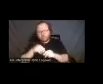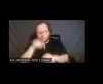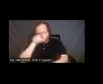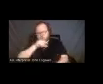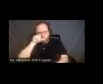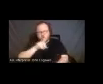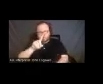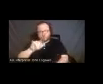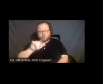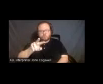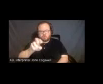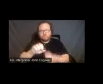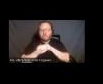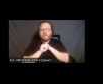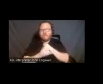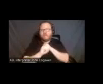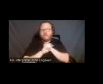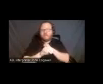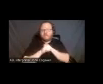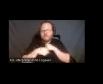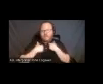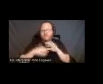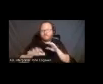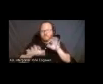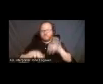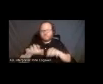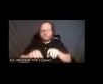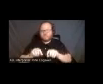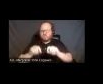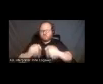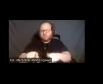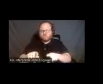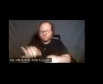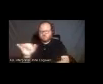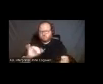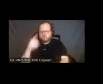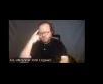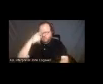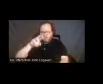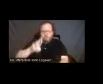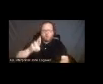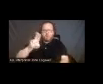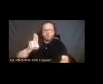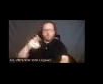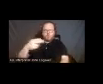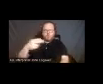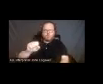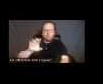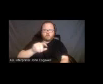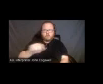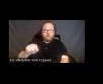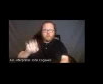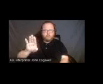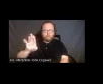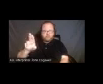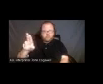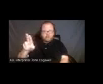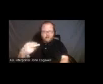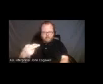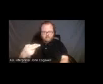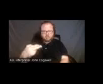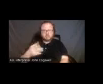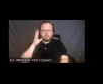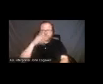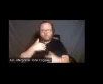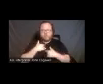Drive already the flyers that I've also dropped in the chat for RUHSBH is having